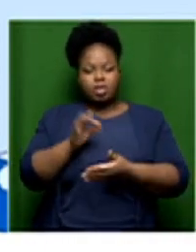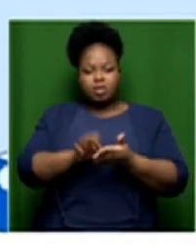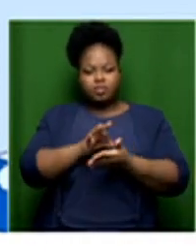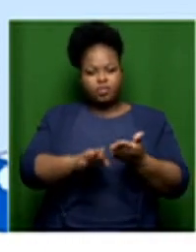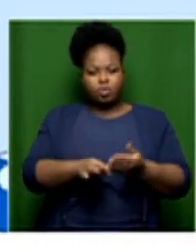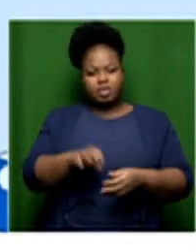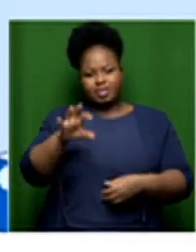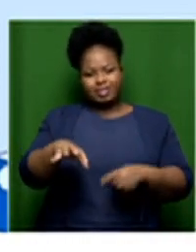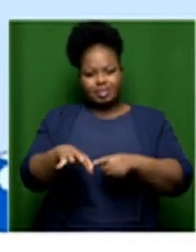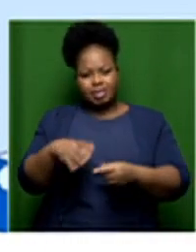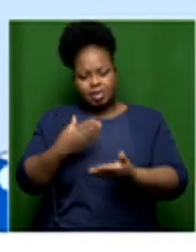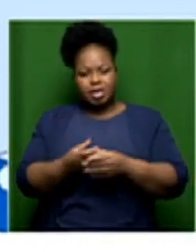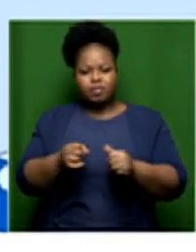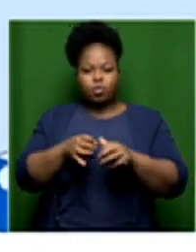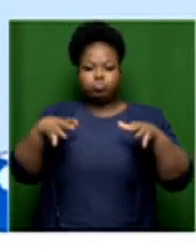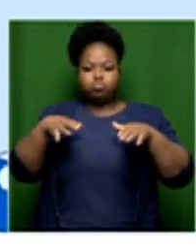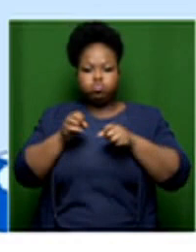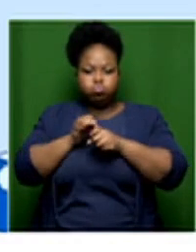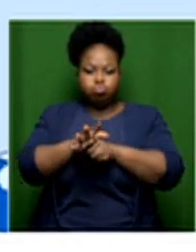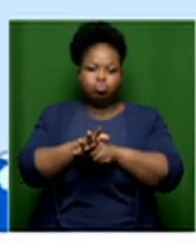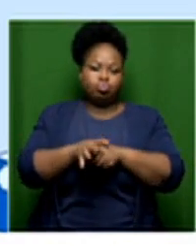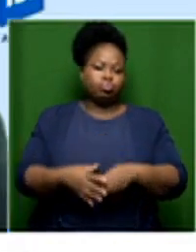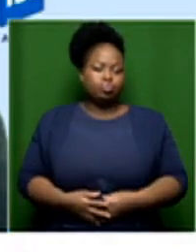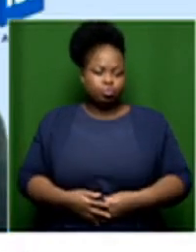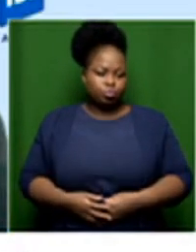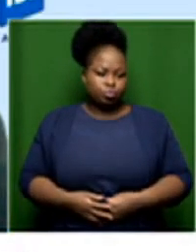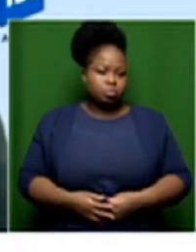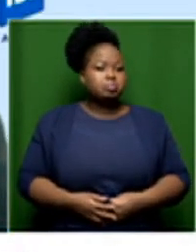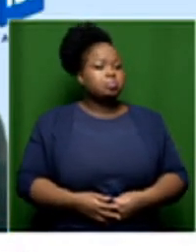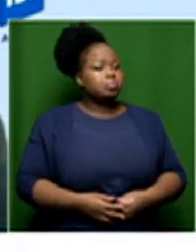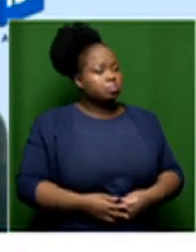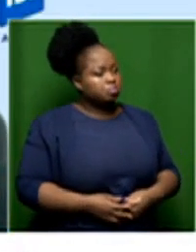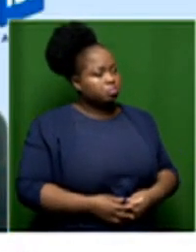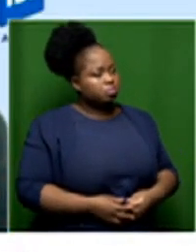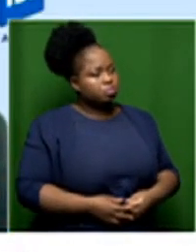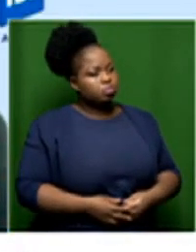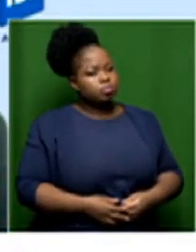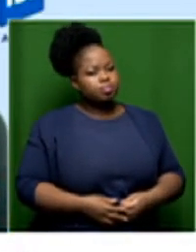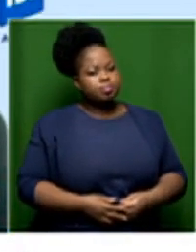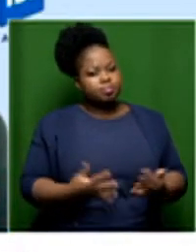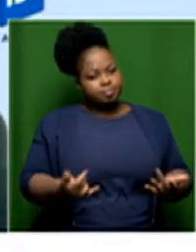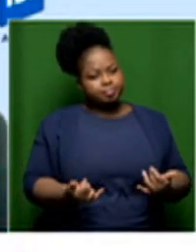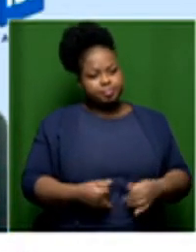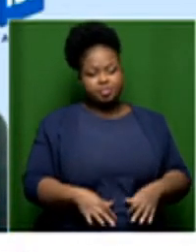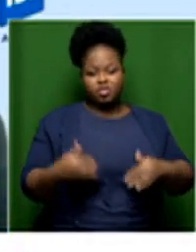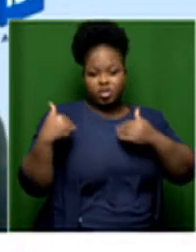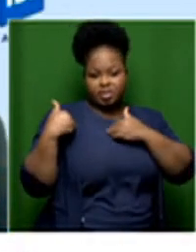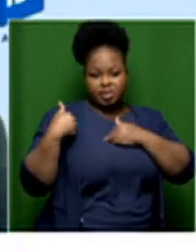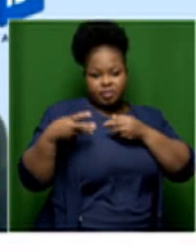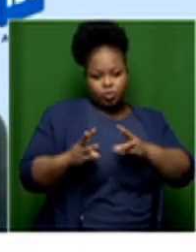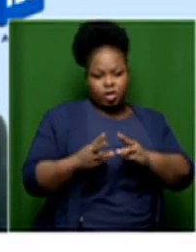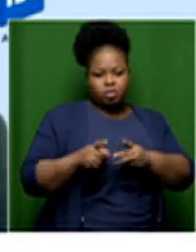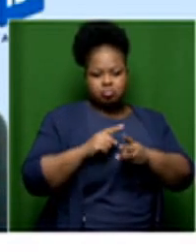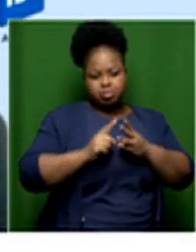voting stations do not become super spreader platforms. So those measures, the safety precautions that you